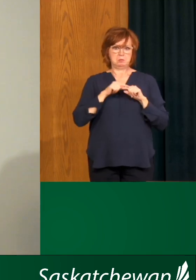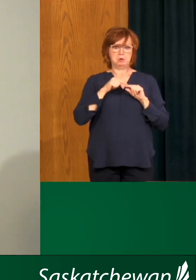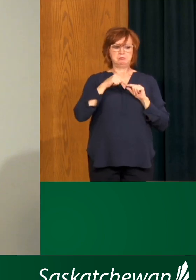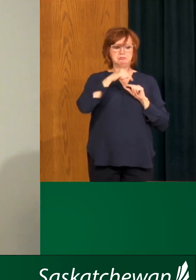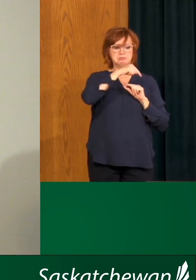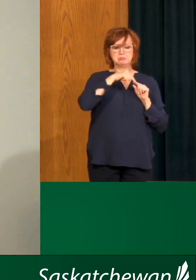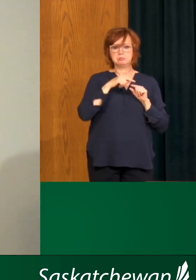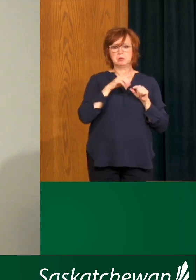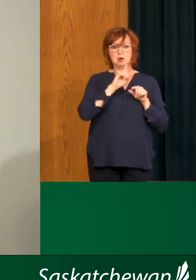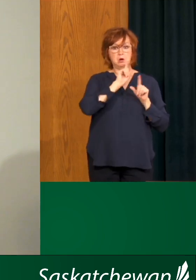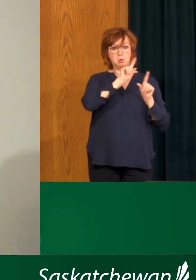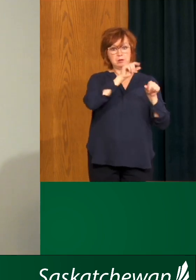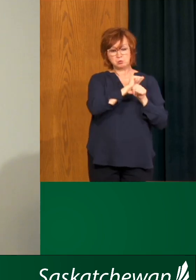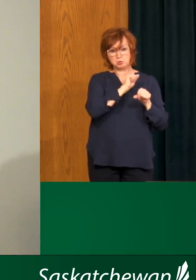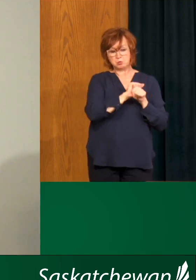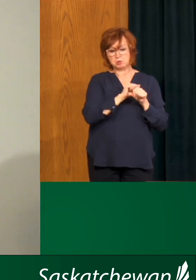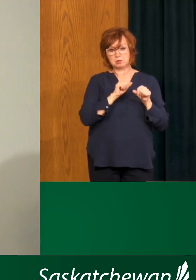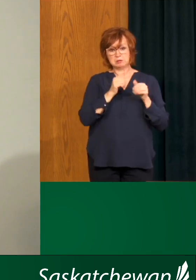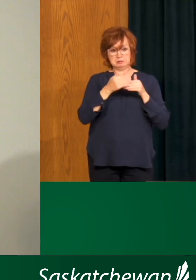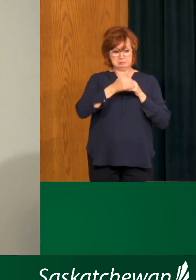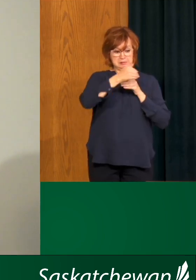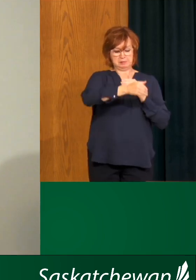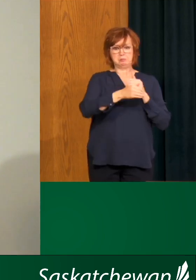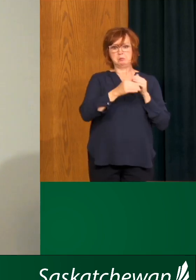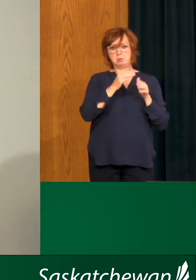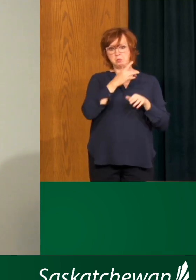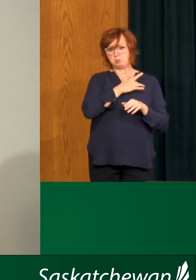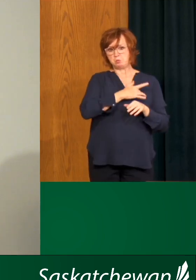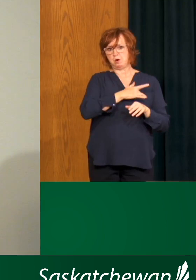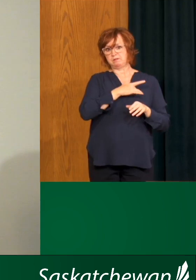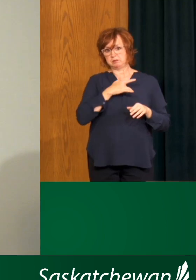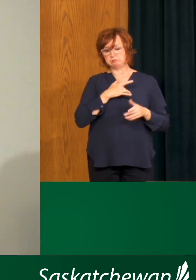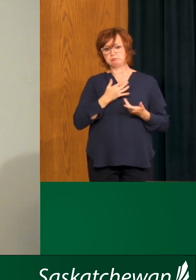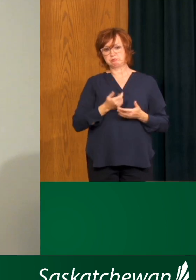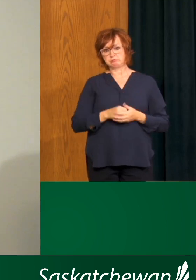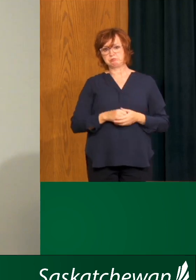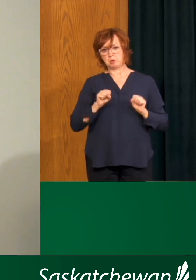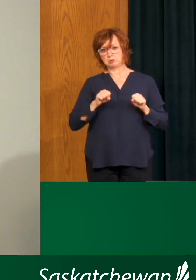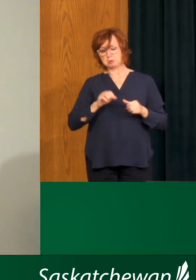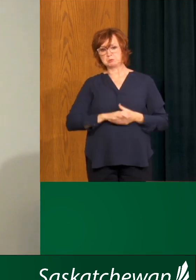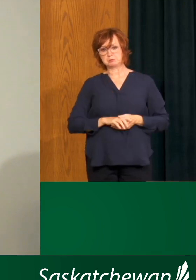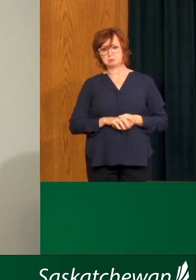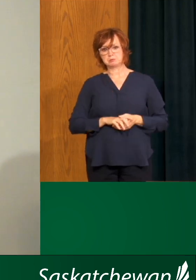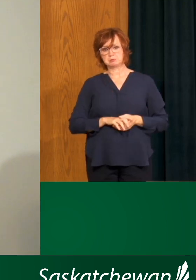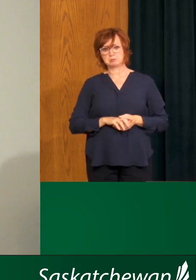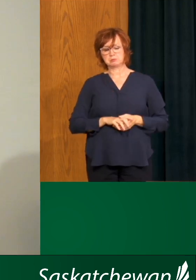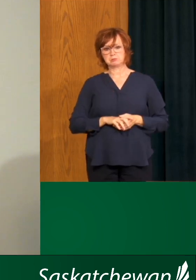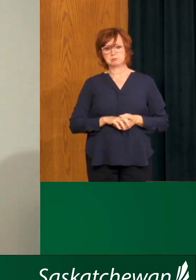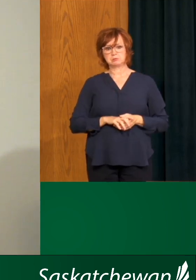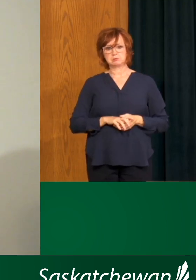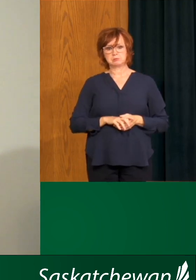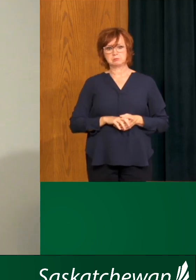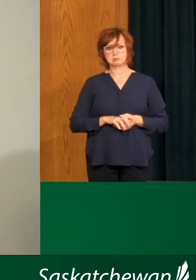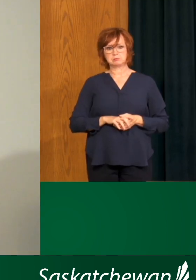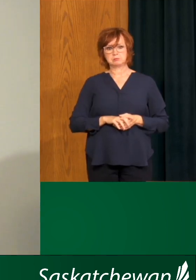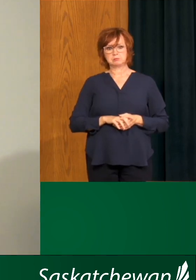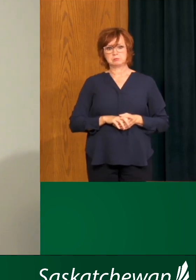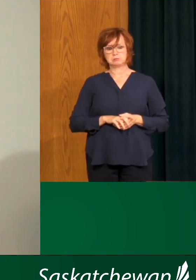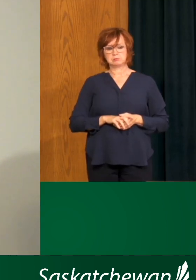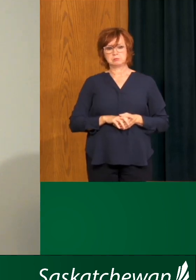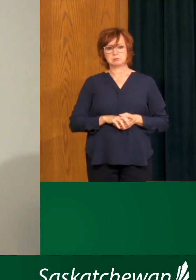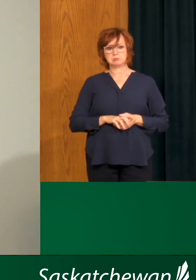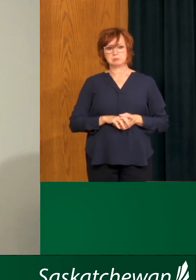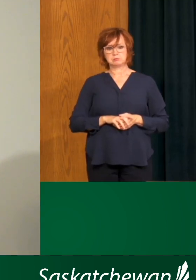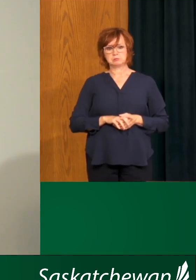where for work or other reasons people may have been in another province. So it may not have been immediate travel, it may have